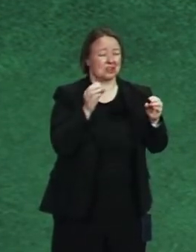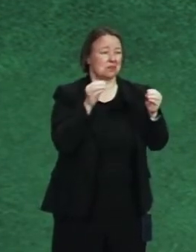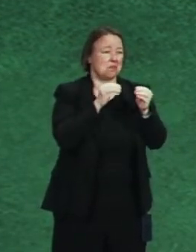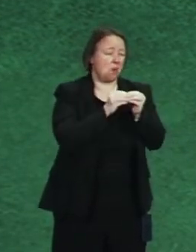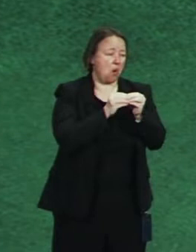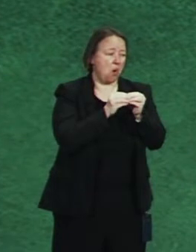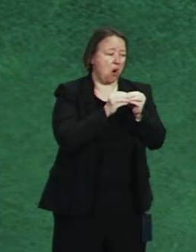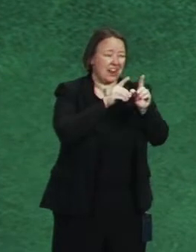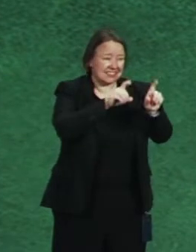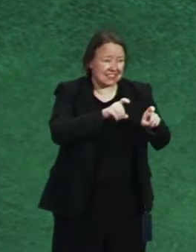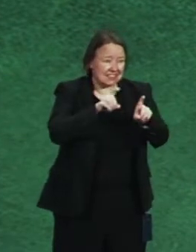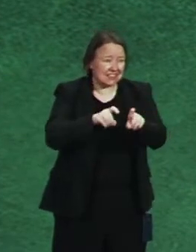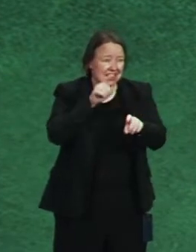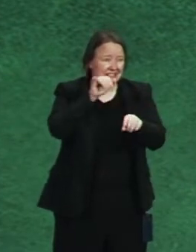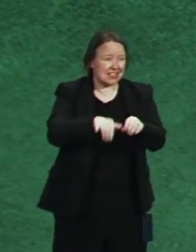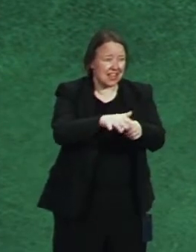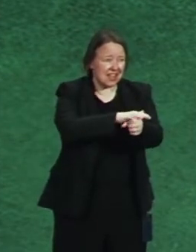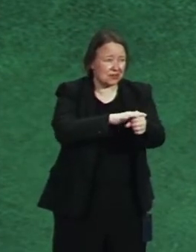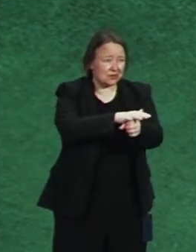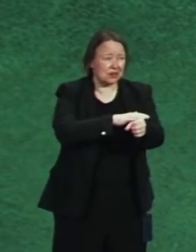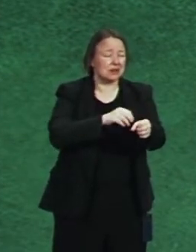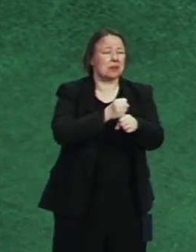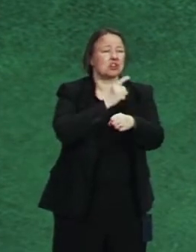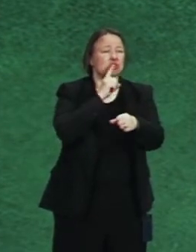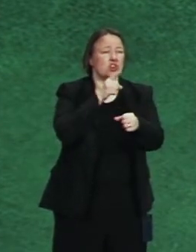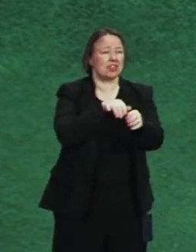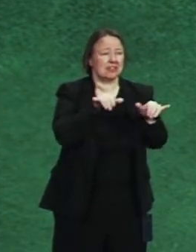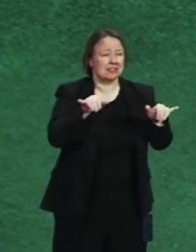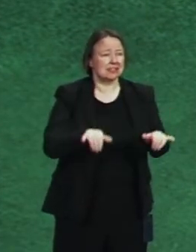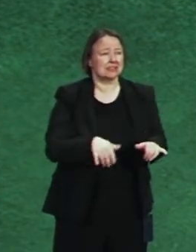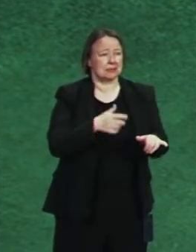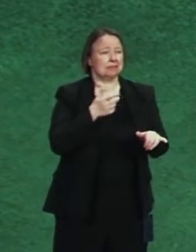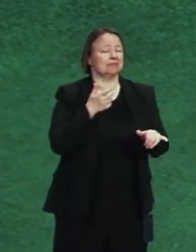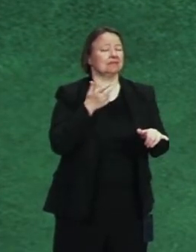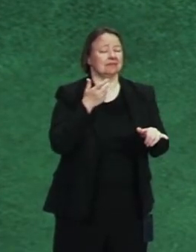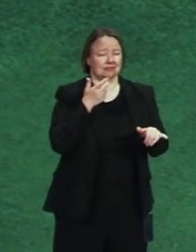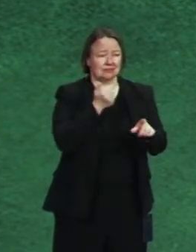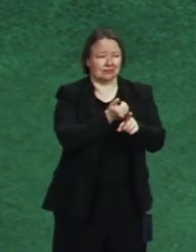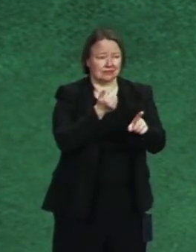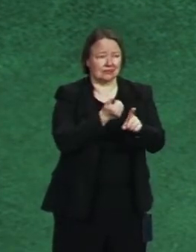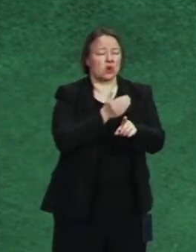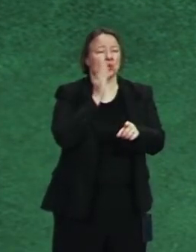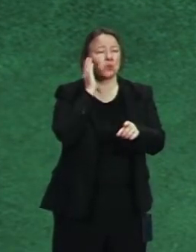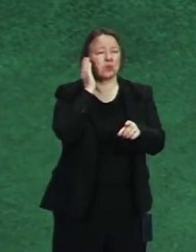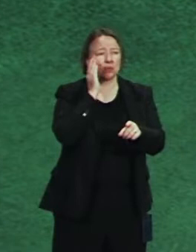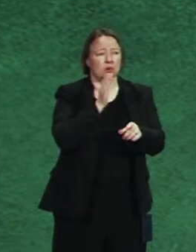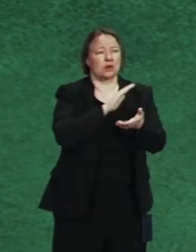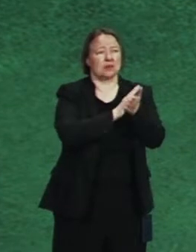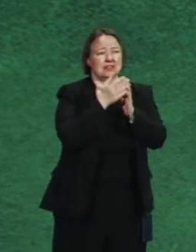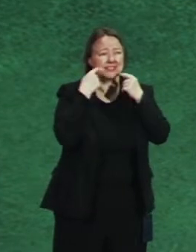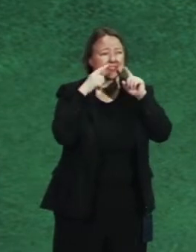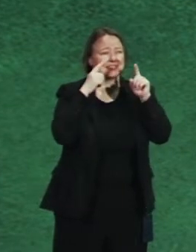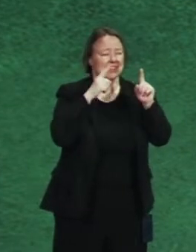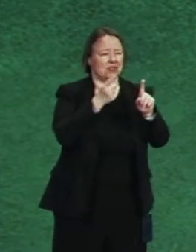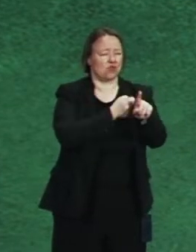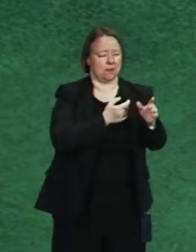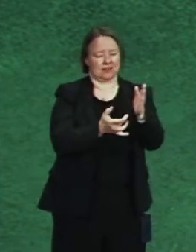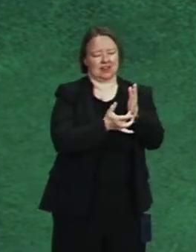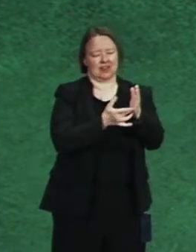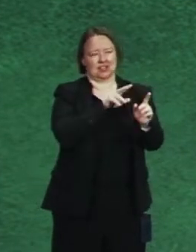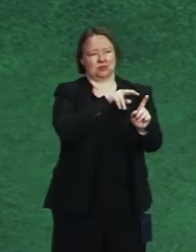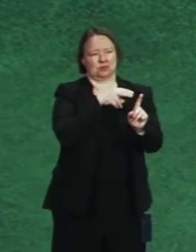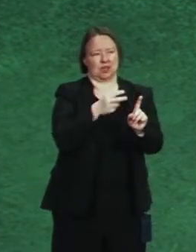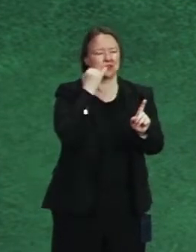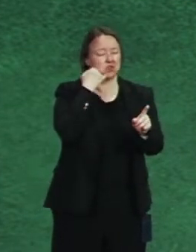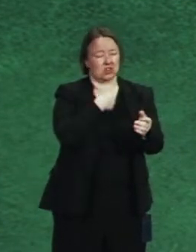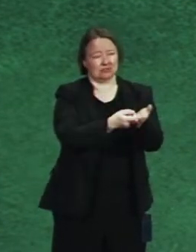of testing on that front, just to make sure that the system itself is going to be successful from a kind of technological perspective.